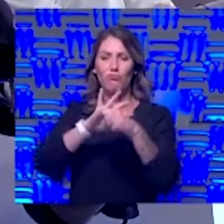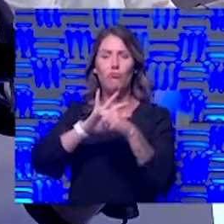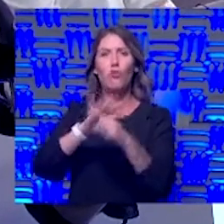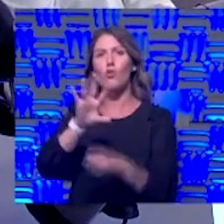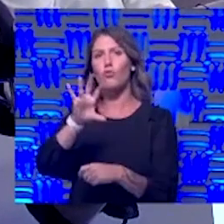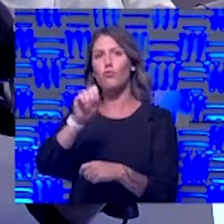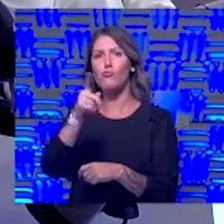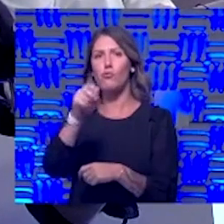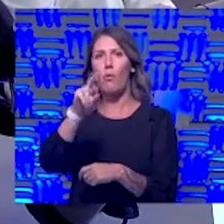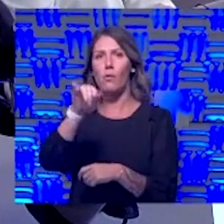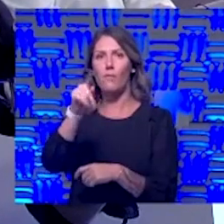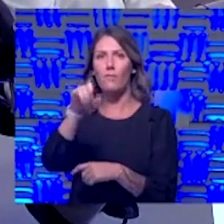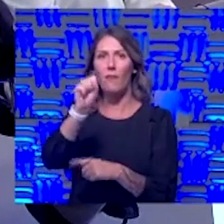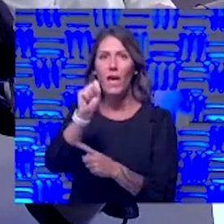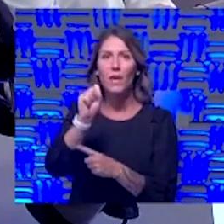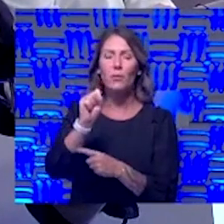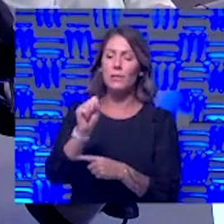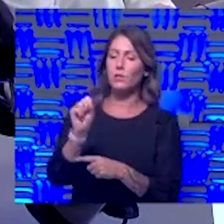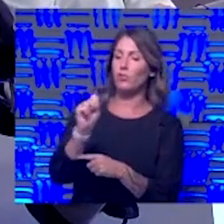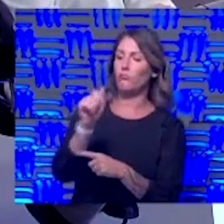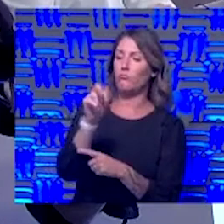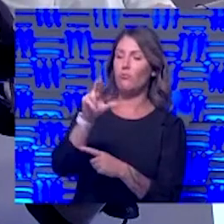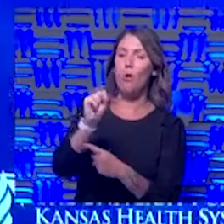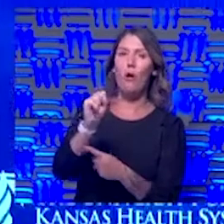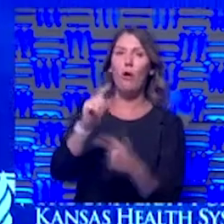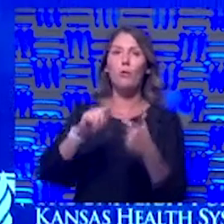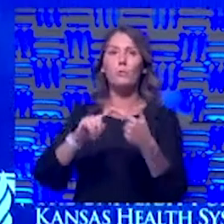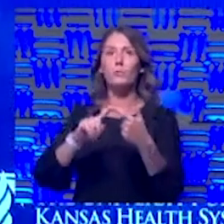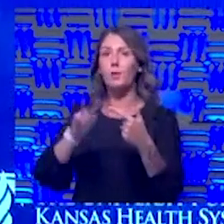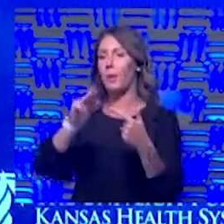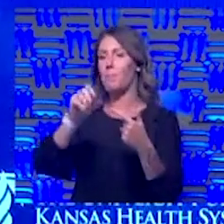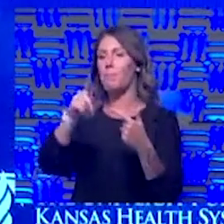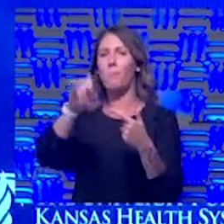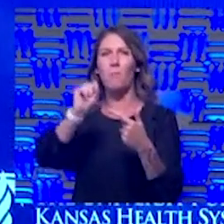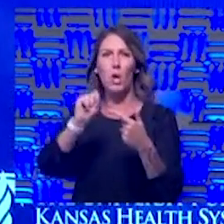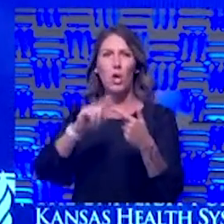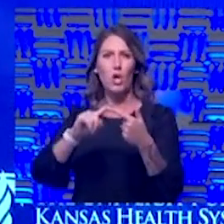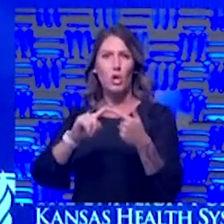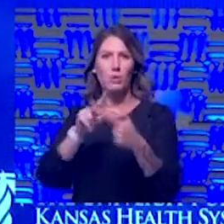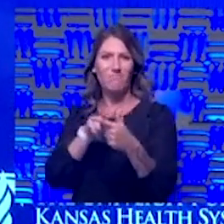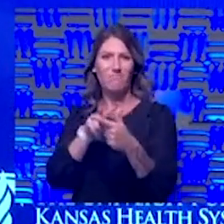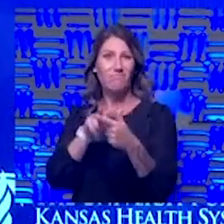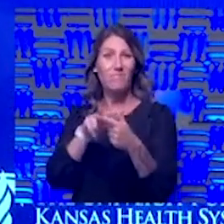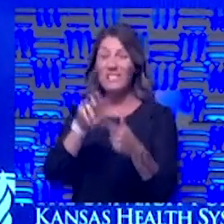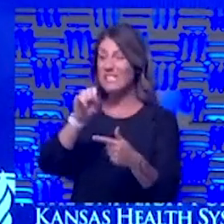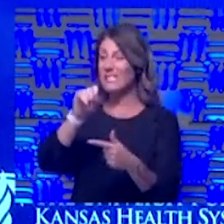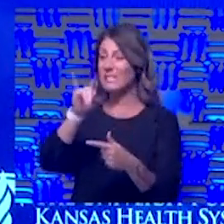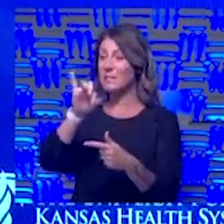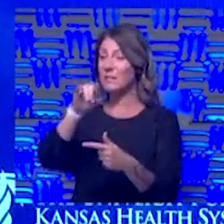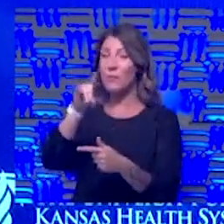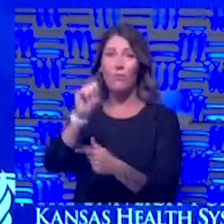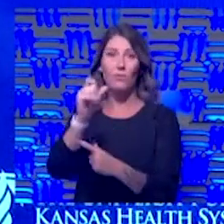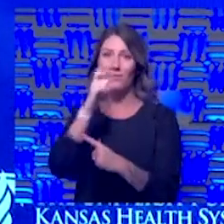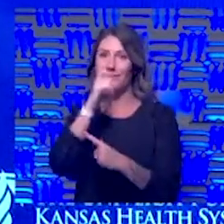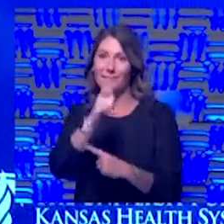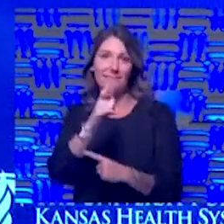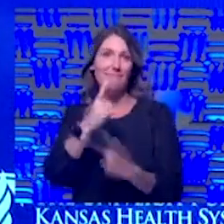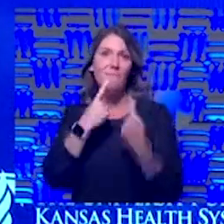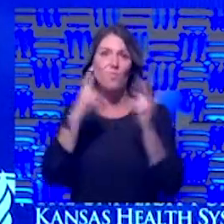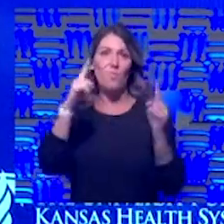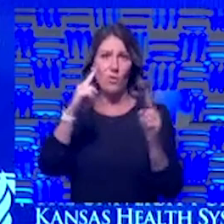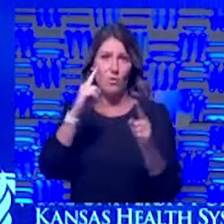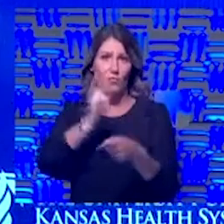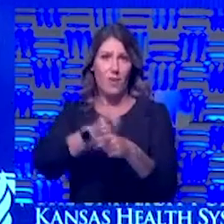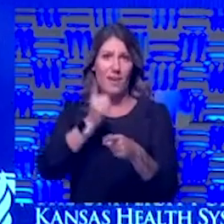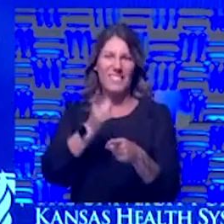disease, namely SARS and MERS, steroids didn't do so well in either of those. Right. So this is a little different. But now just